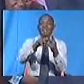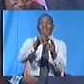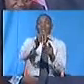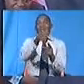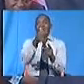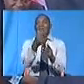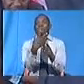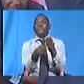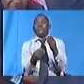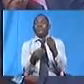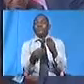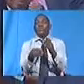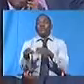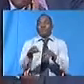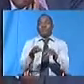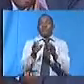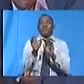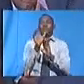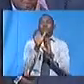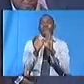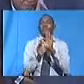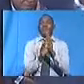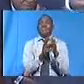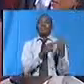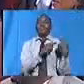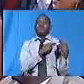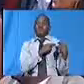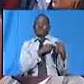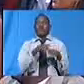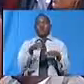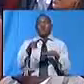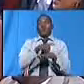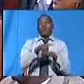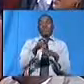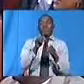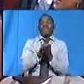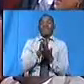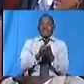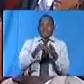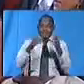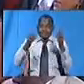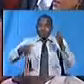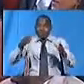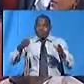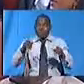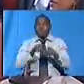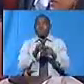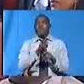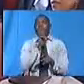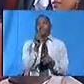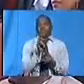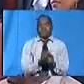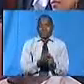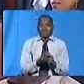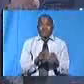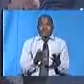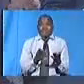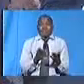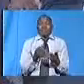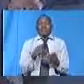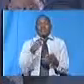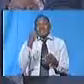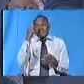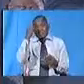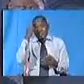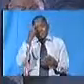to perform a constitutional duty. Which one should your lordships enforce? I think that enforcement